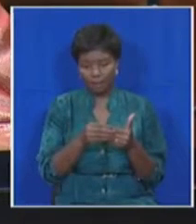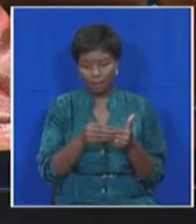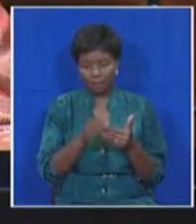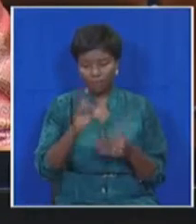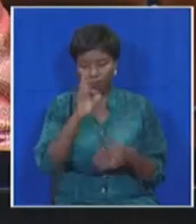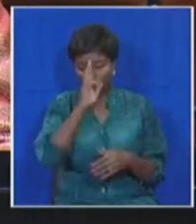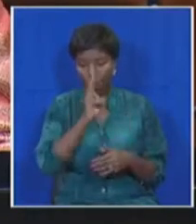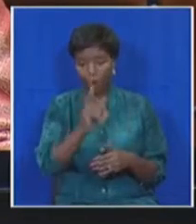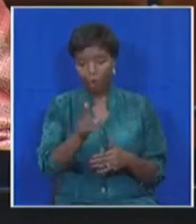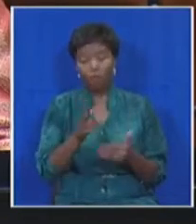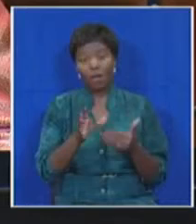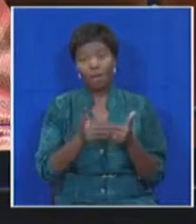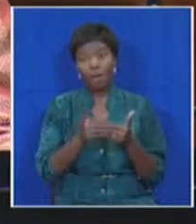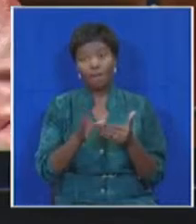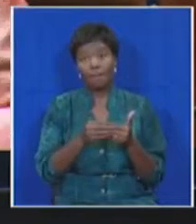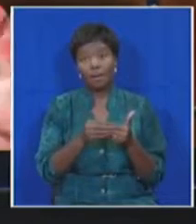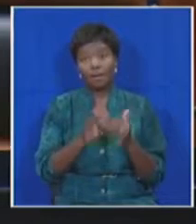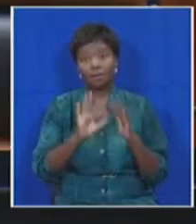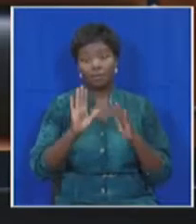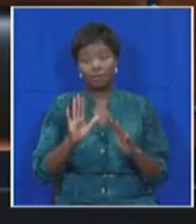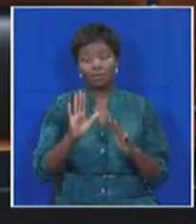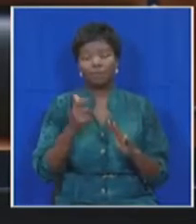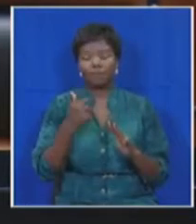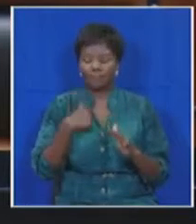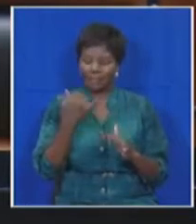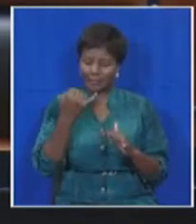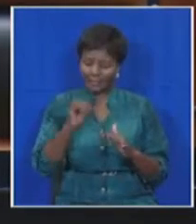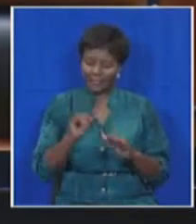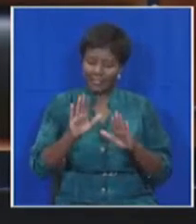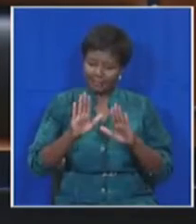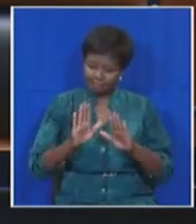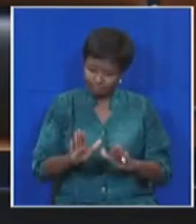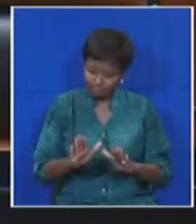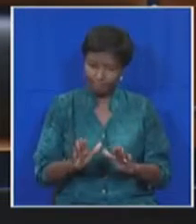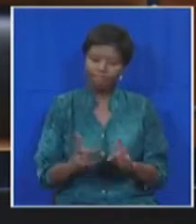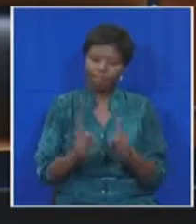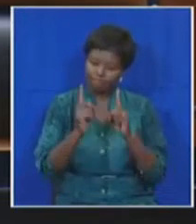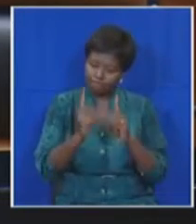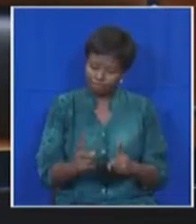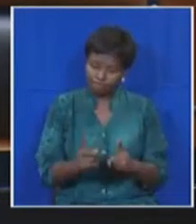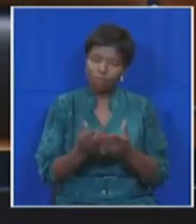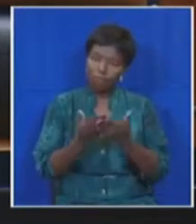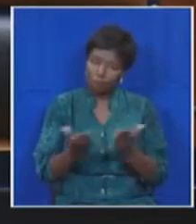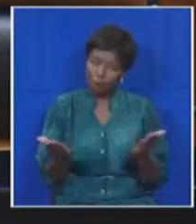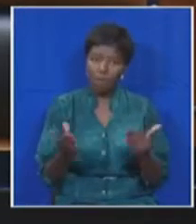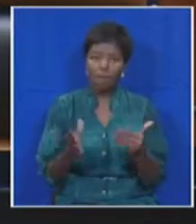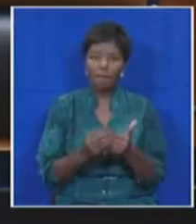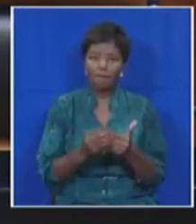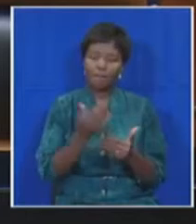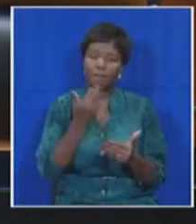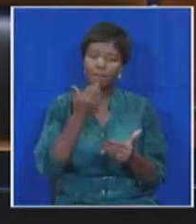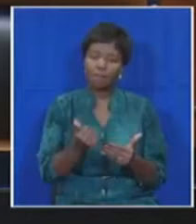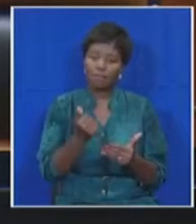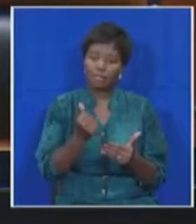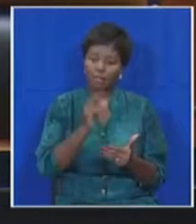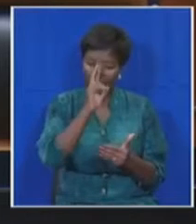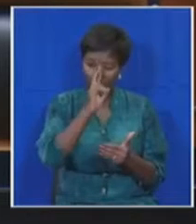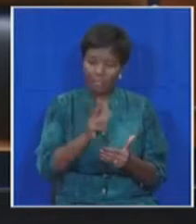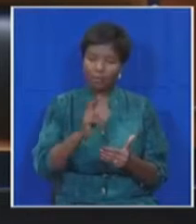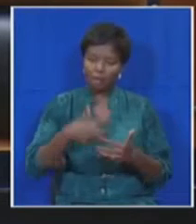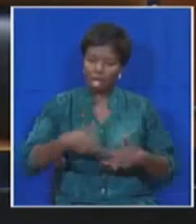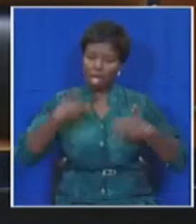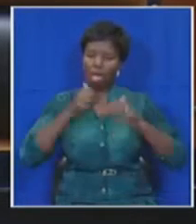Honorable members, I still prevail on you all and us all for our tempers to go